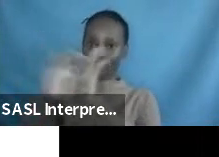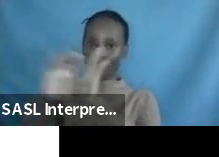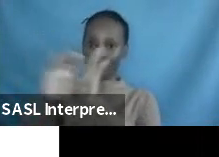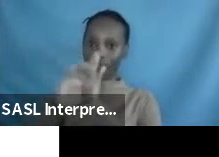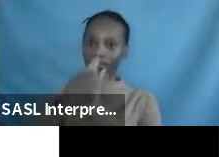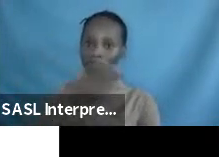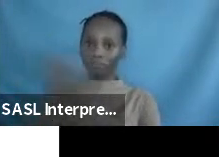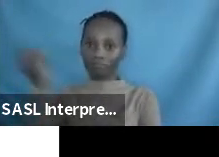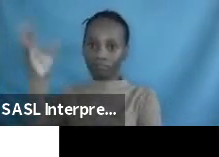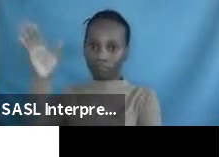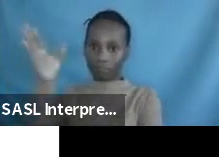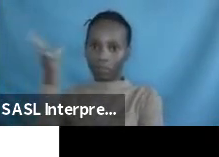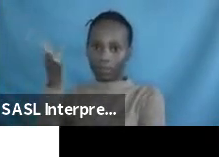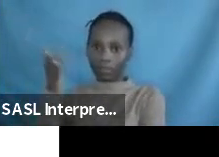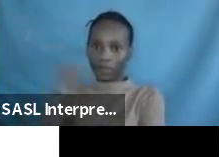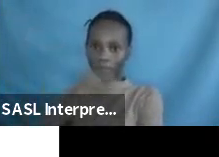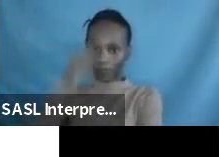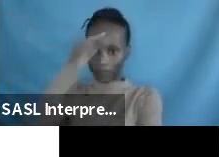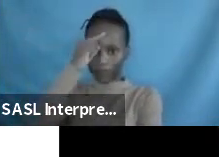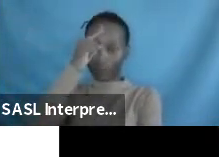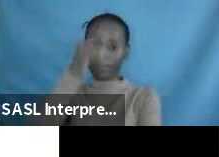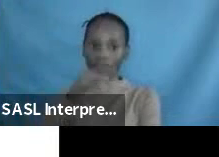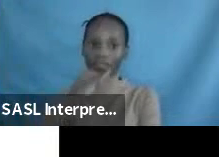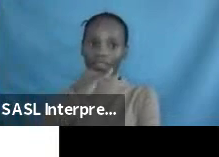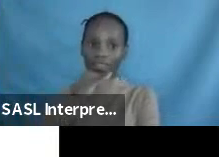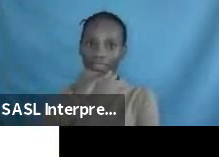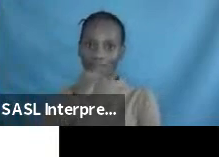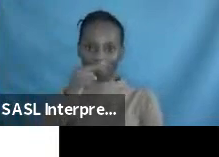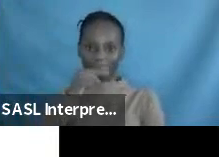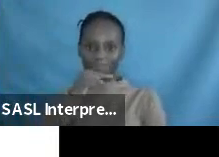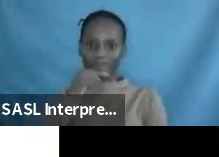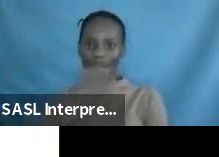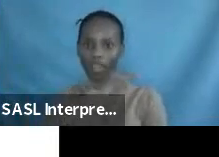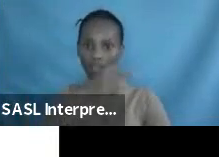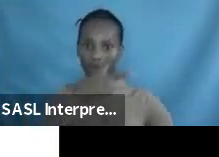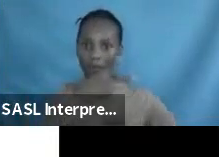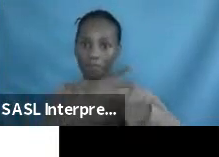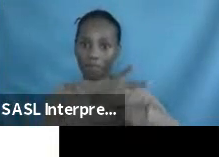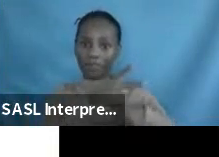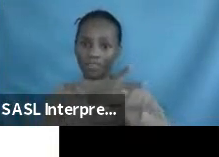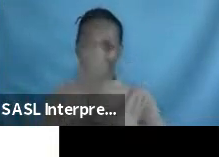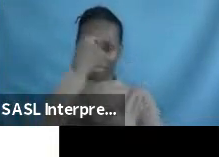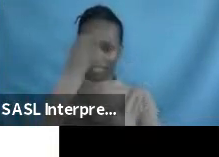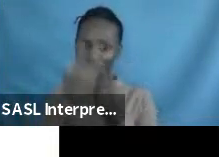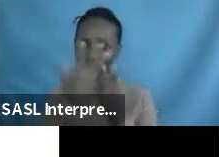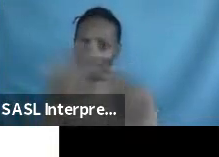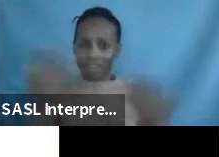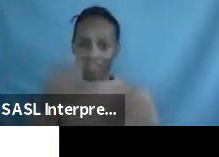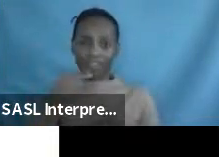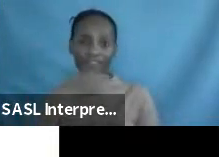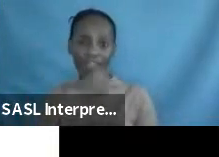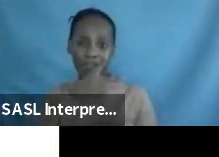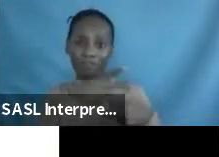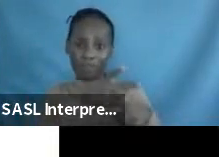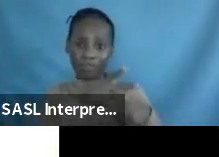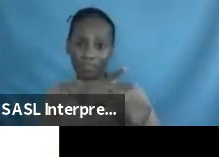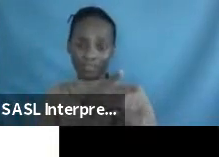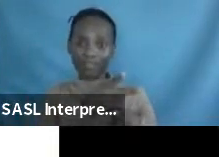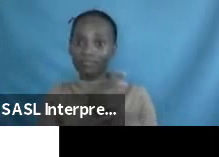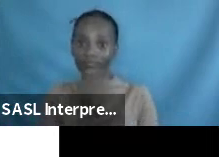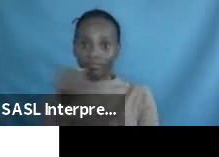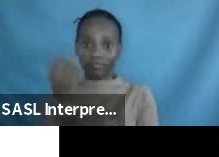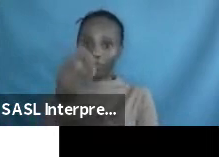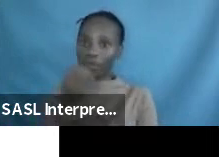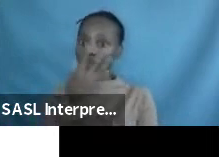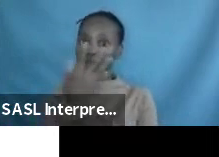are counterfeited. I think there is a lot of them. If I was going to use most of them, we were going to fill all the slides that